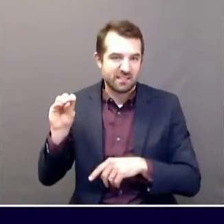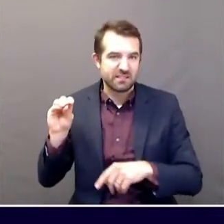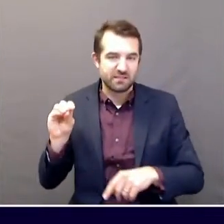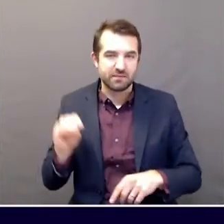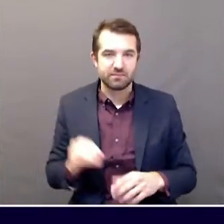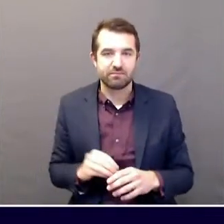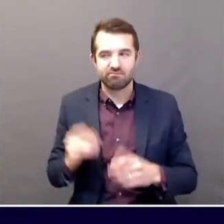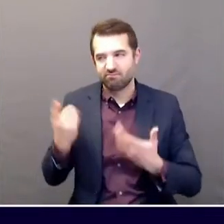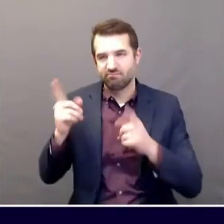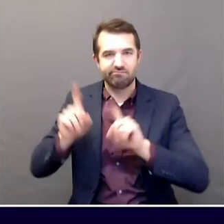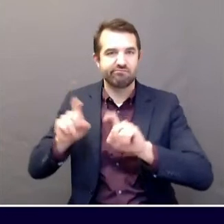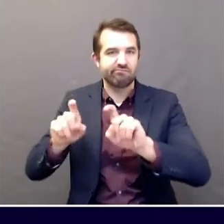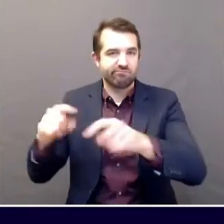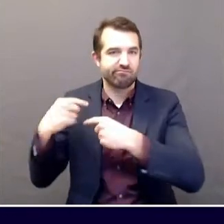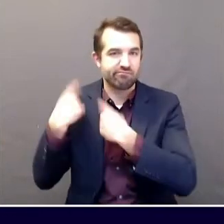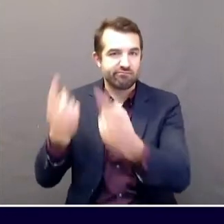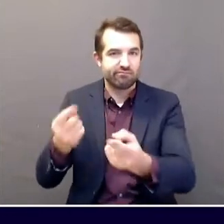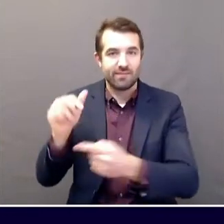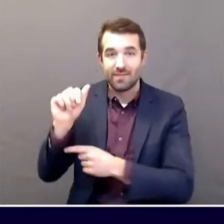every 100,000 people.